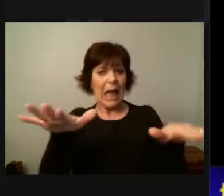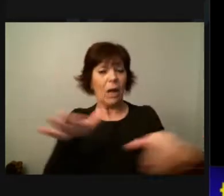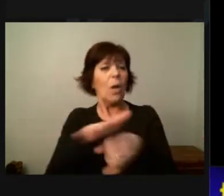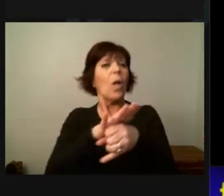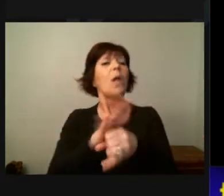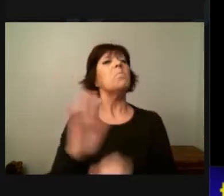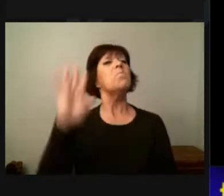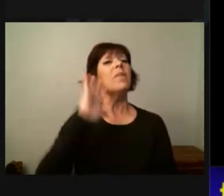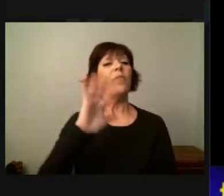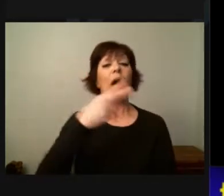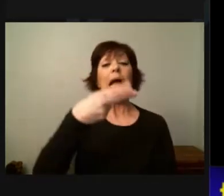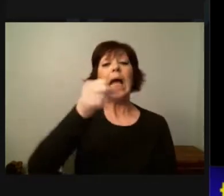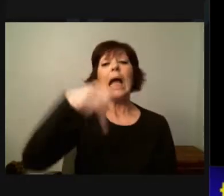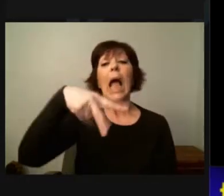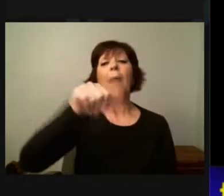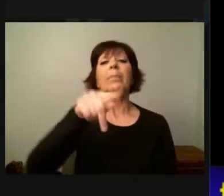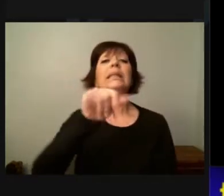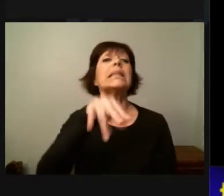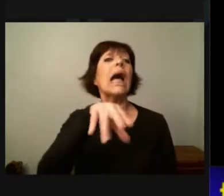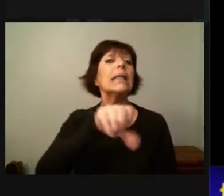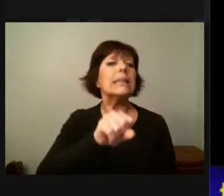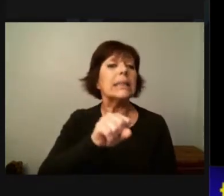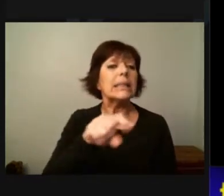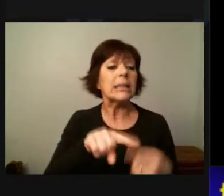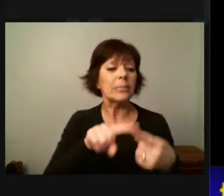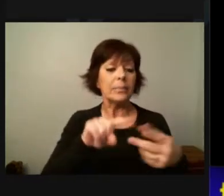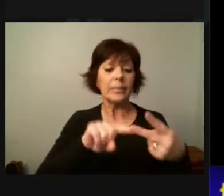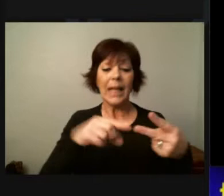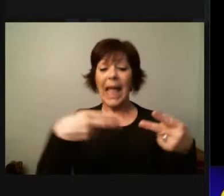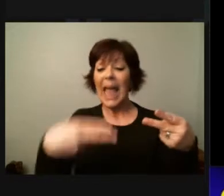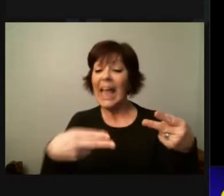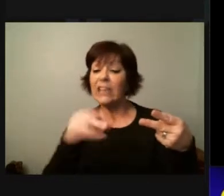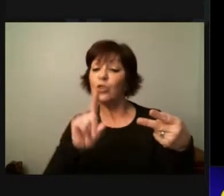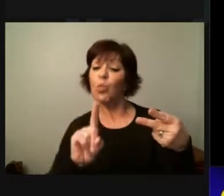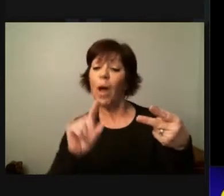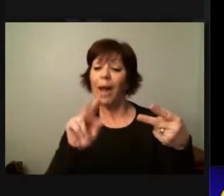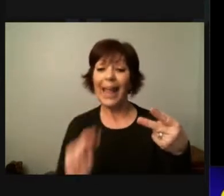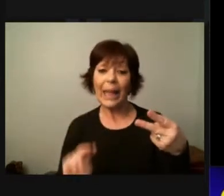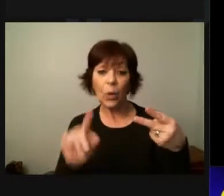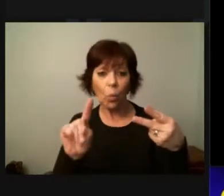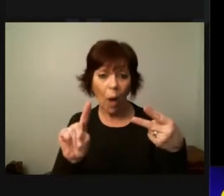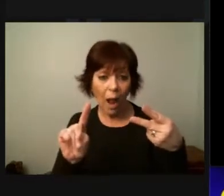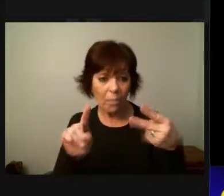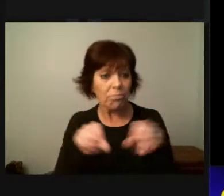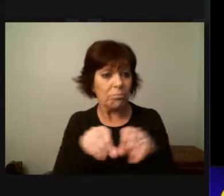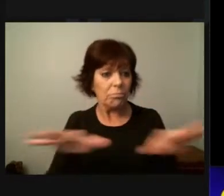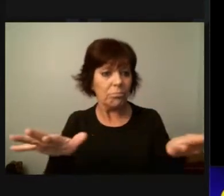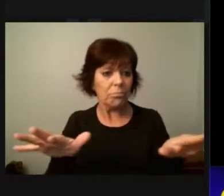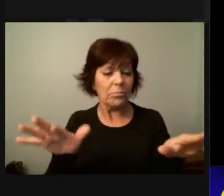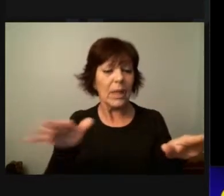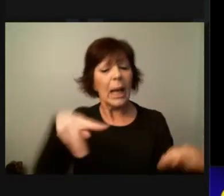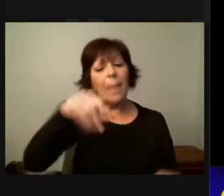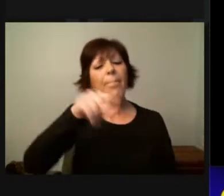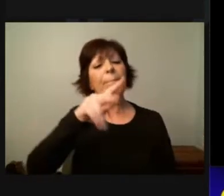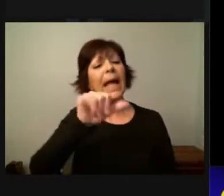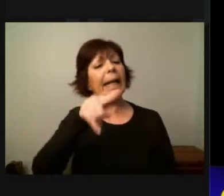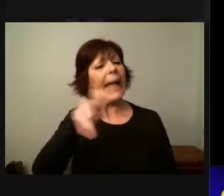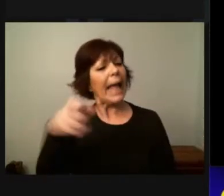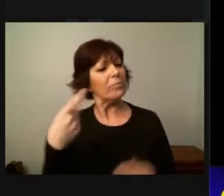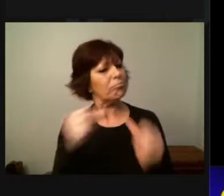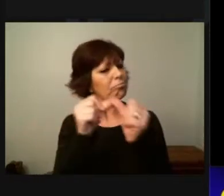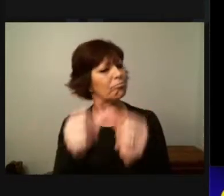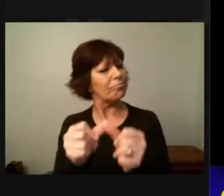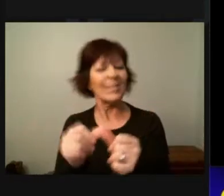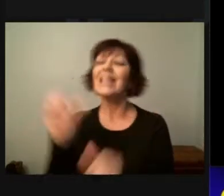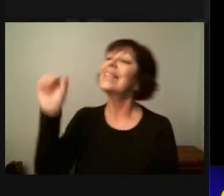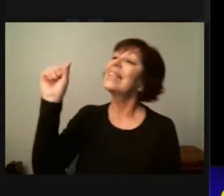a hepatitis outbreak. We've had an H1N1 outbreak. I'm going to let Pati Ann speak about that. No, I was going to